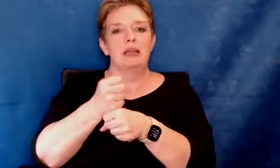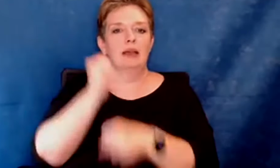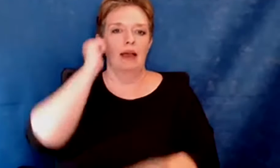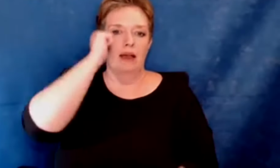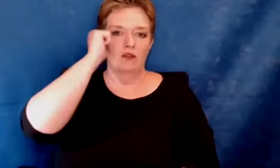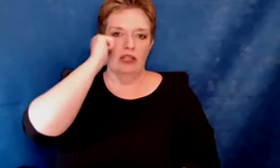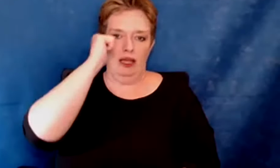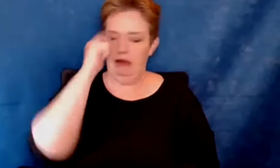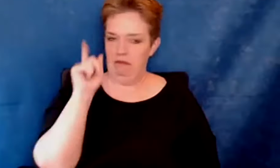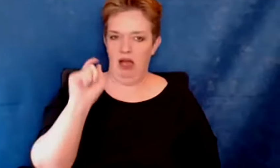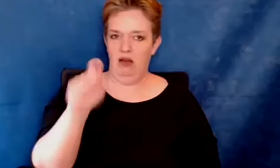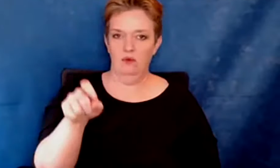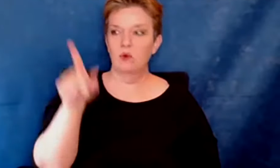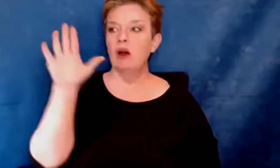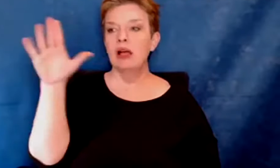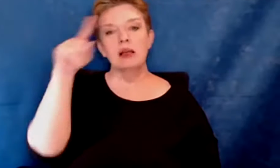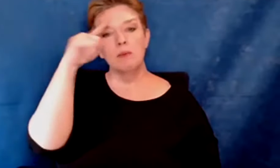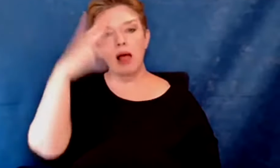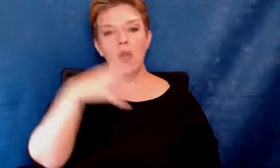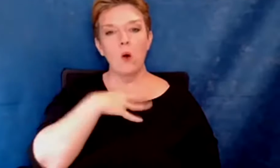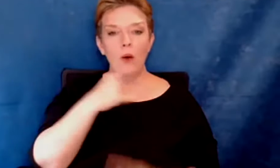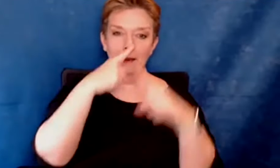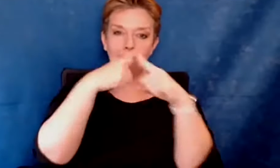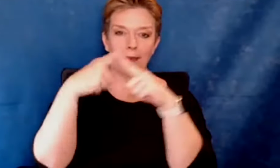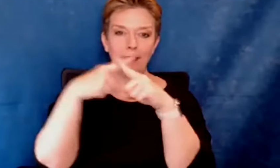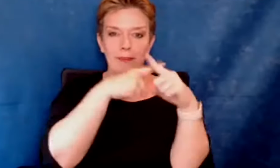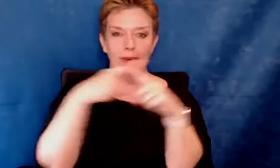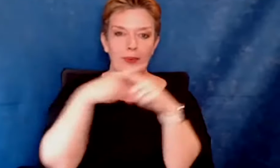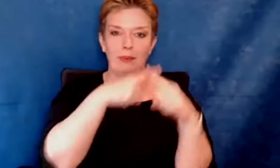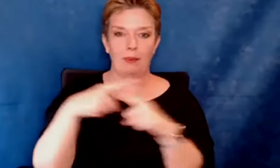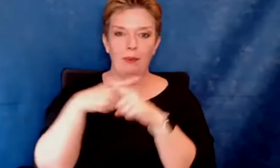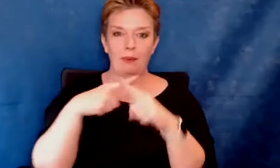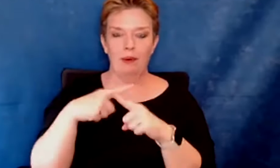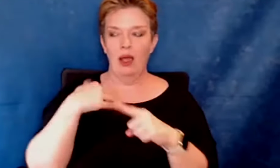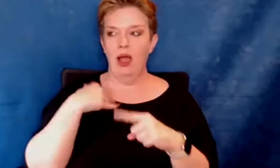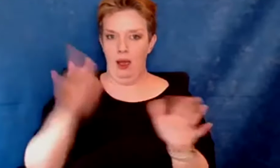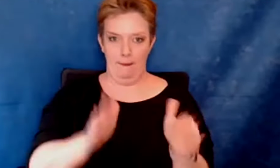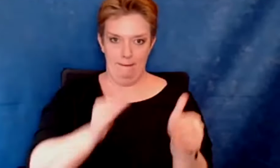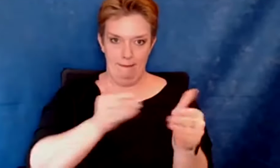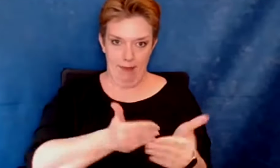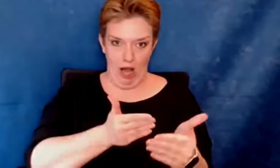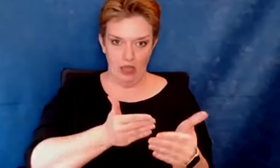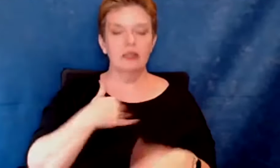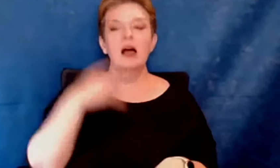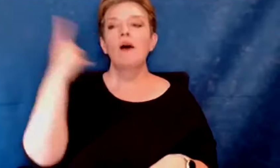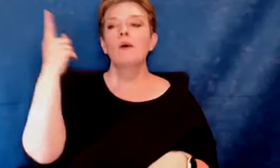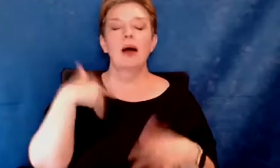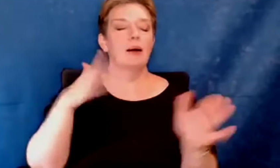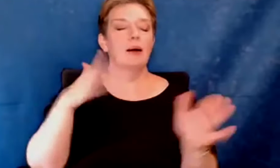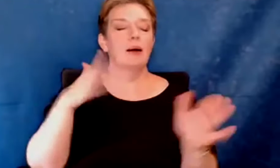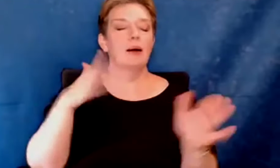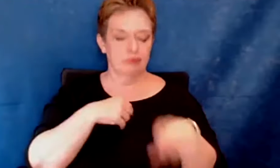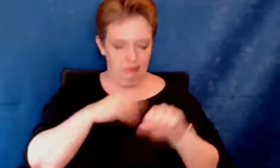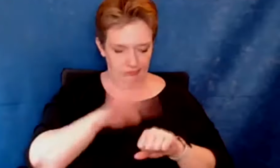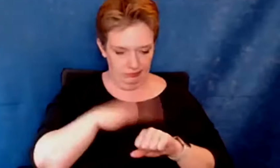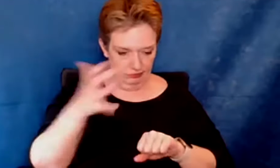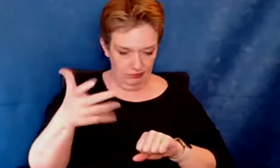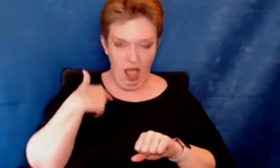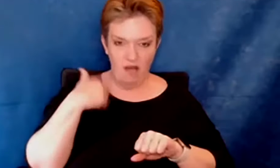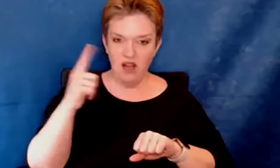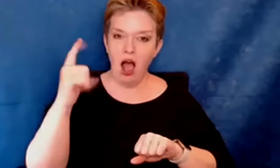section geometric pieces, I was a box, and in that box there was hundreds of these images that were